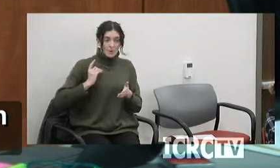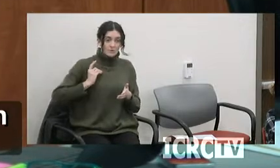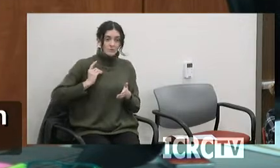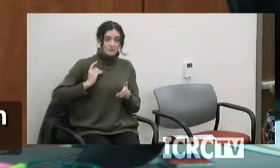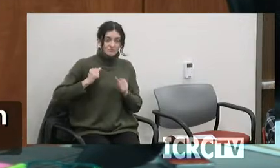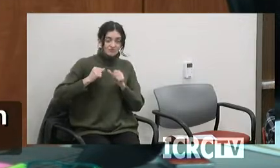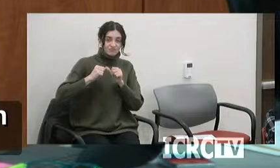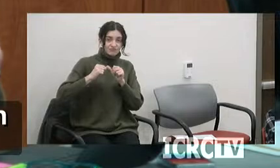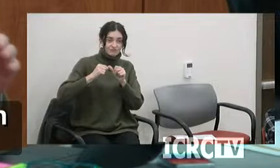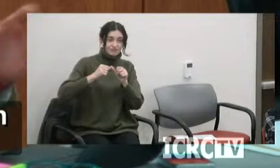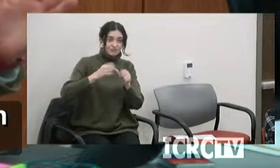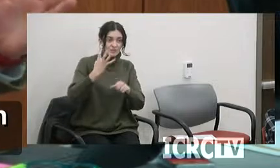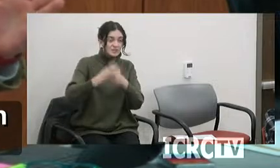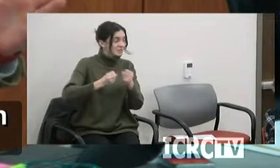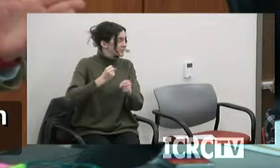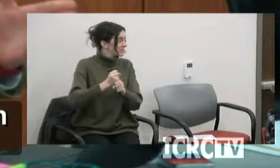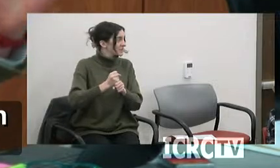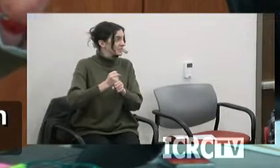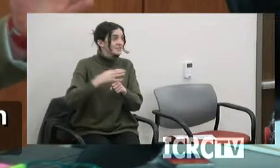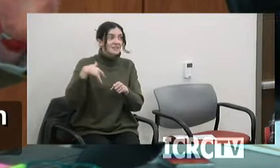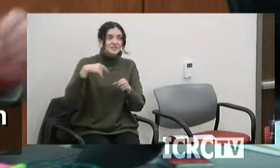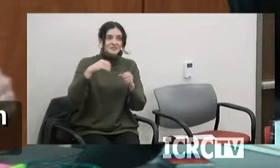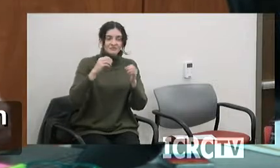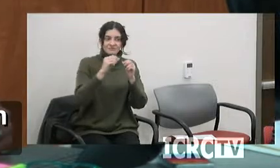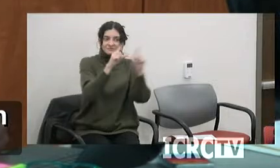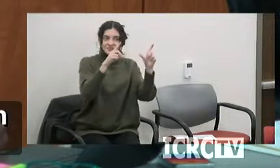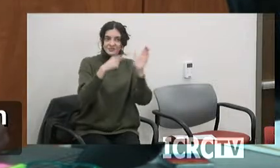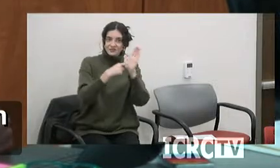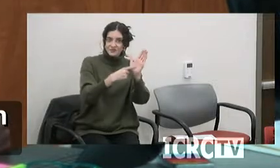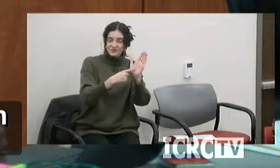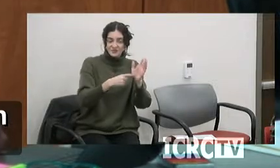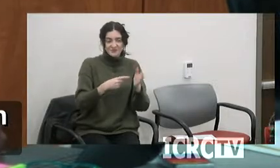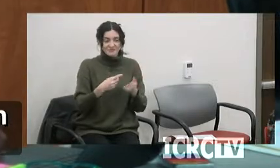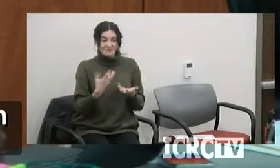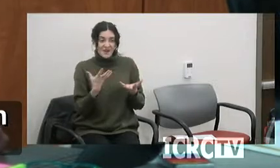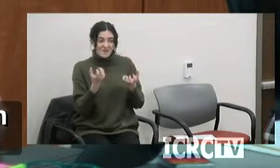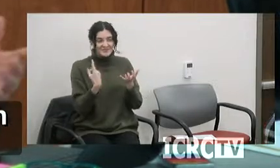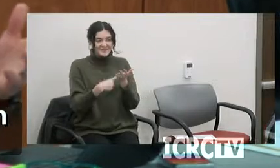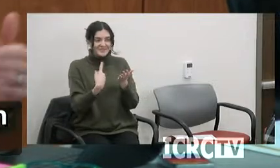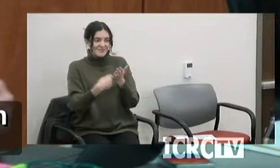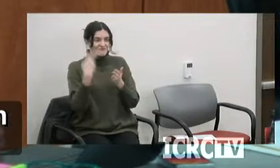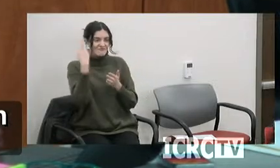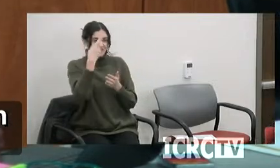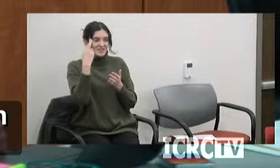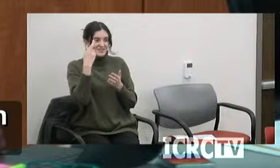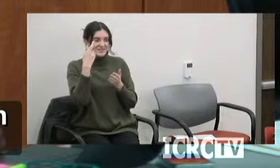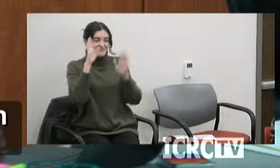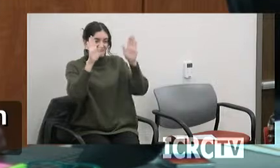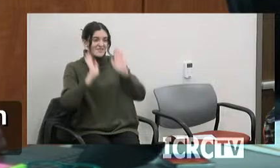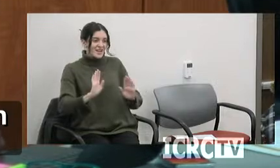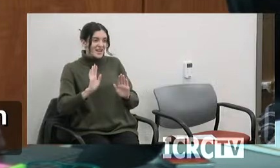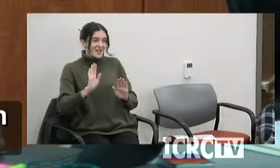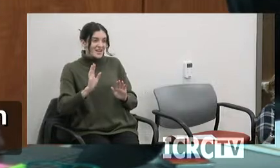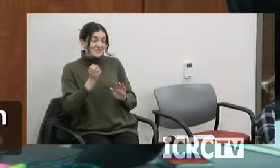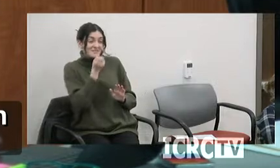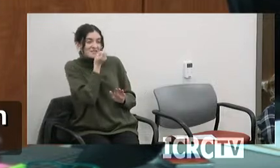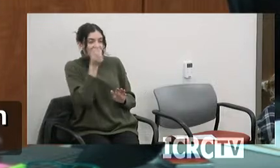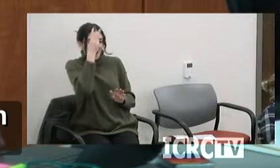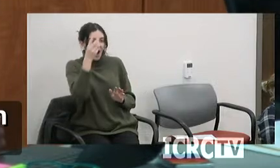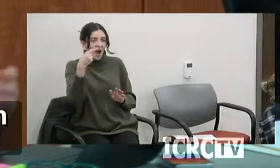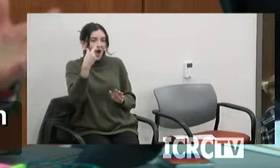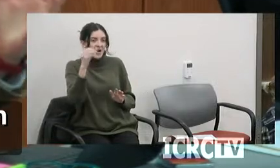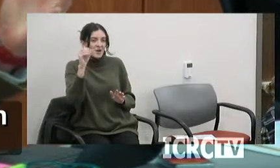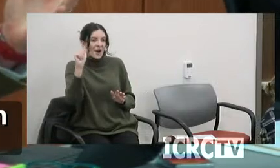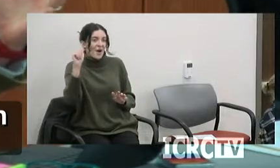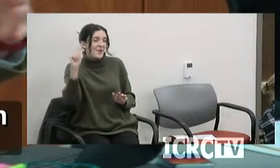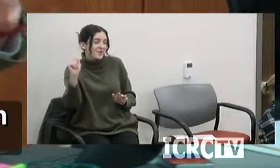yet, Steve. I'm going to read some things that the reason why you're the GOAT. Now, it could be that you're an old goat, or it could be that you're the greatest